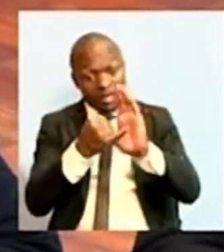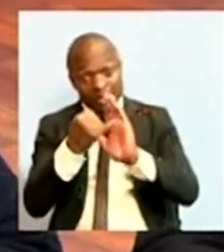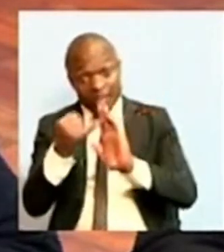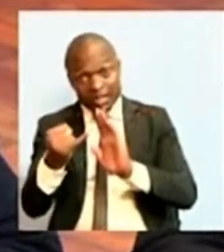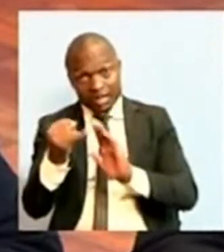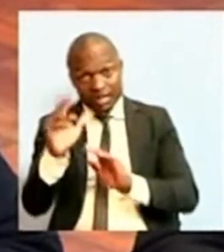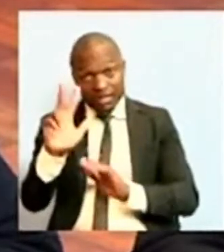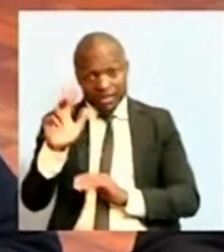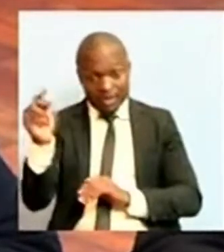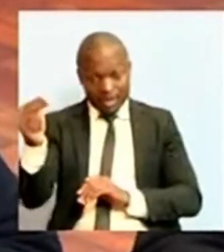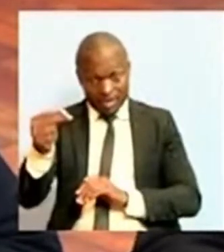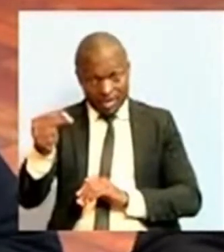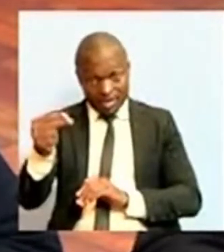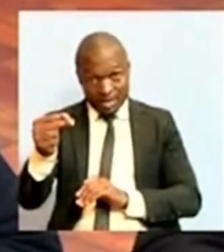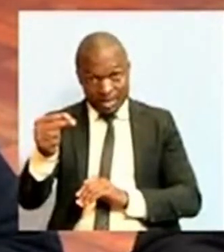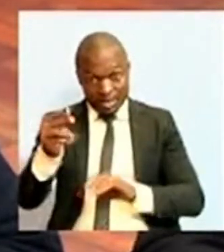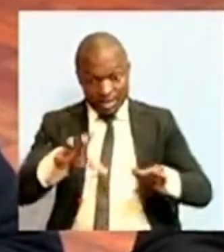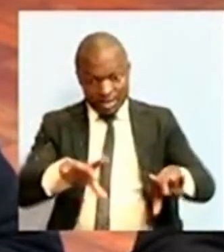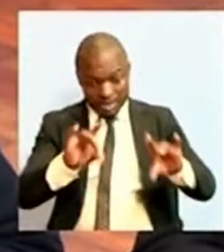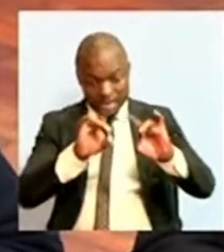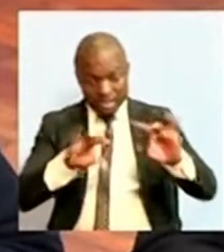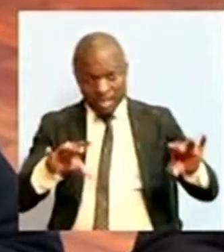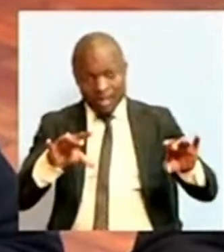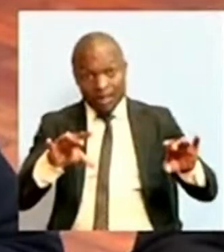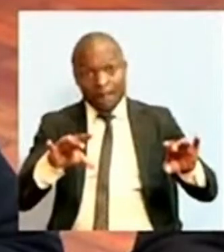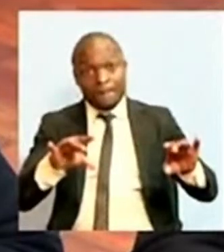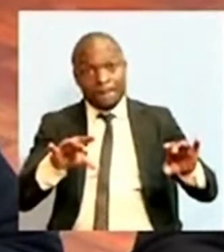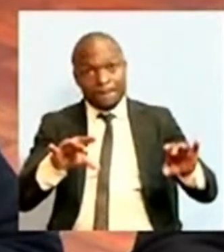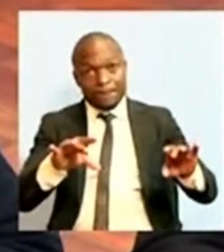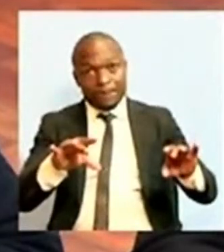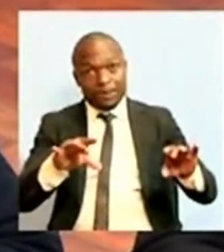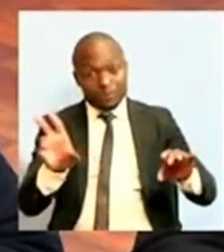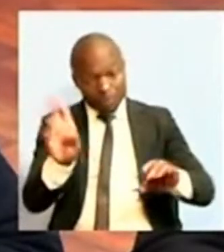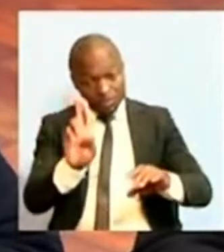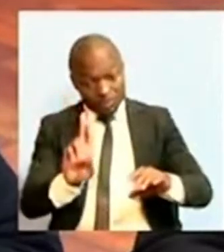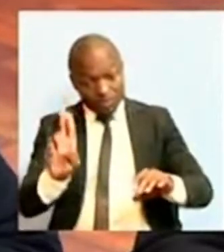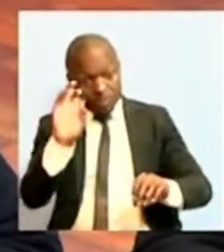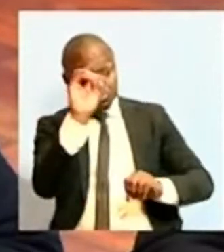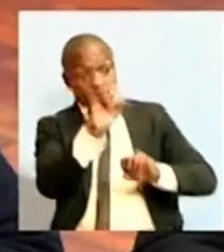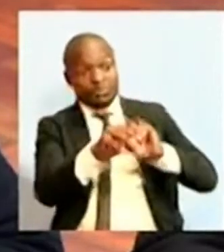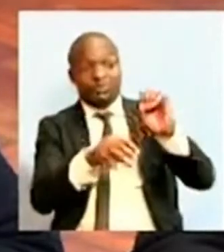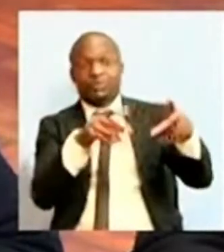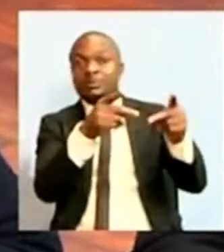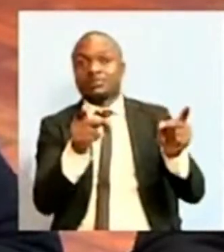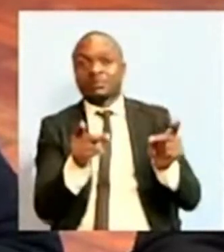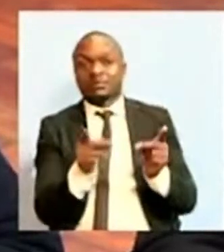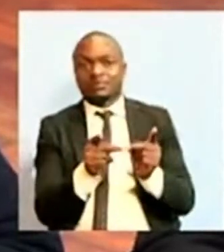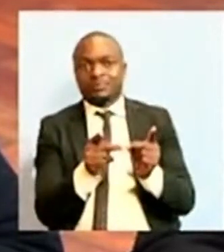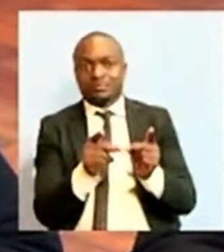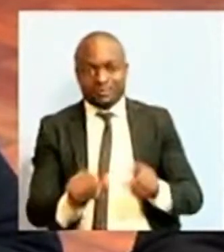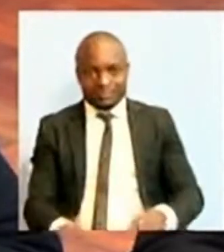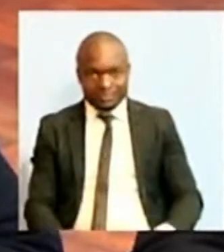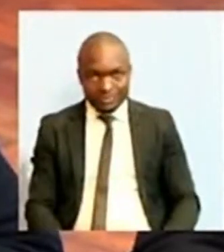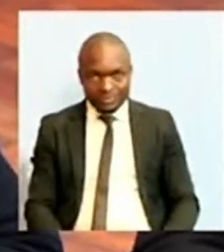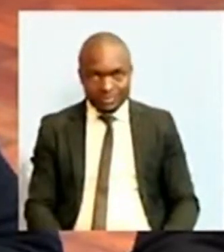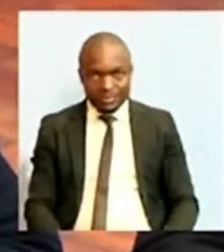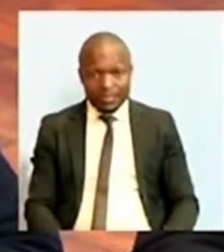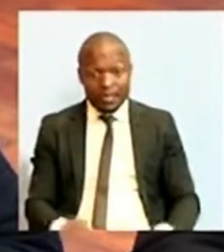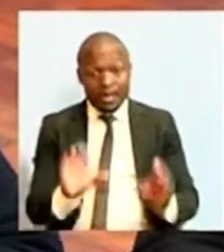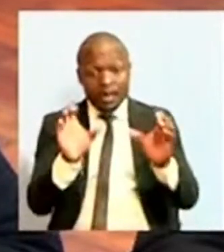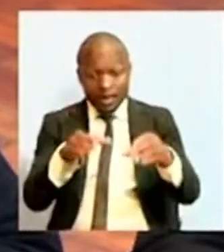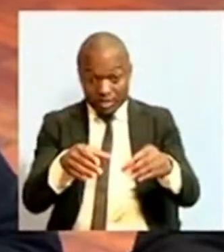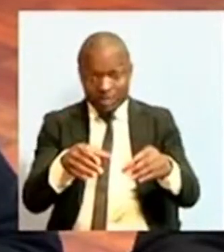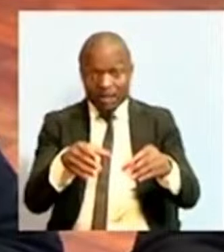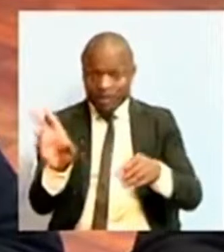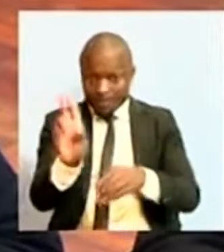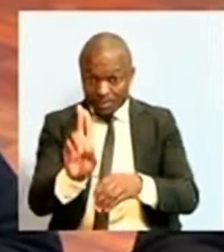a 3-acre parcel of land to establish its own waste dump site due to the fact that the Council has